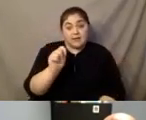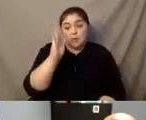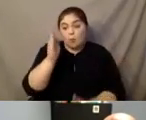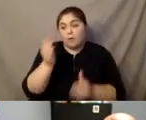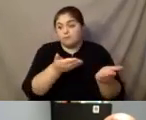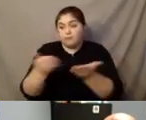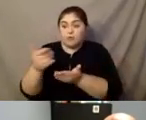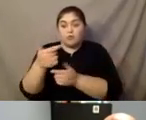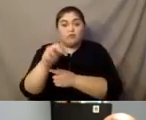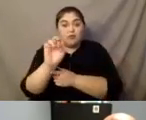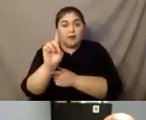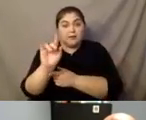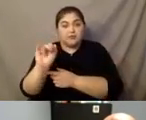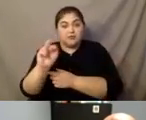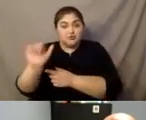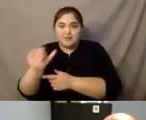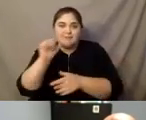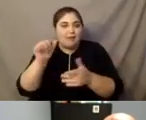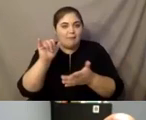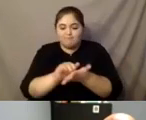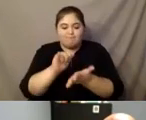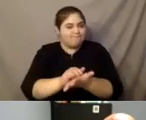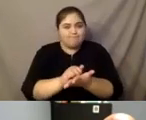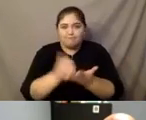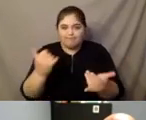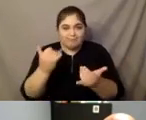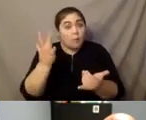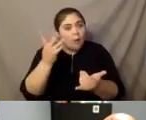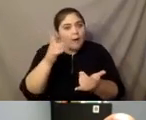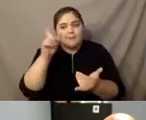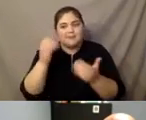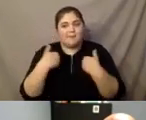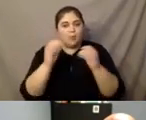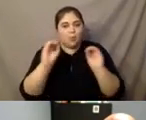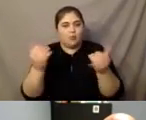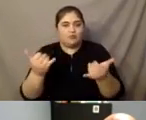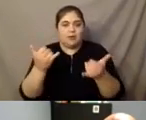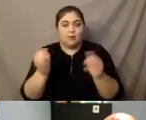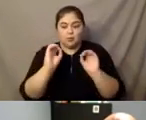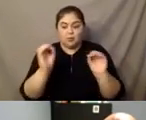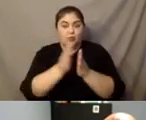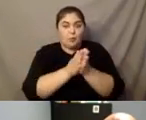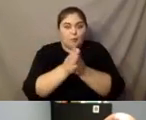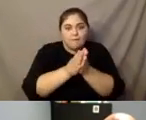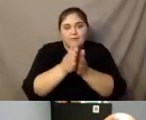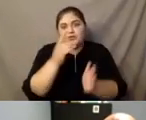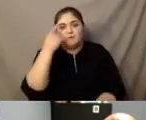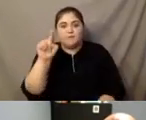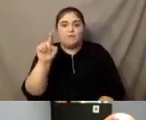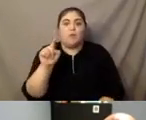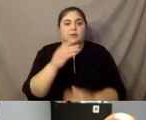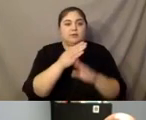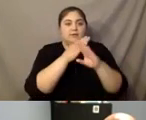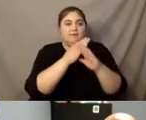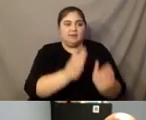because we simply don't have grand juries. So there's really no motivation for defendants to negotiate with us when